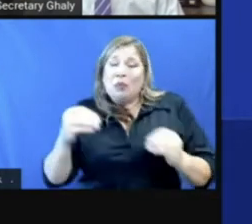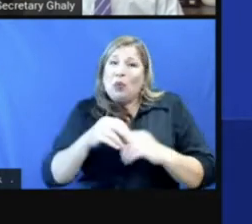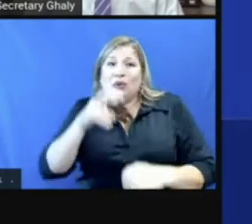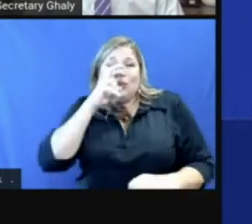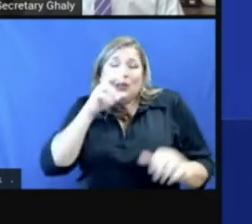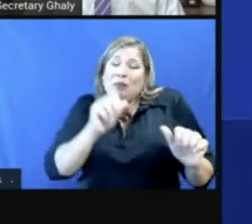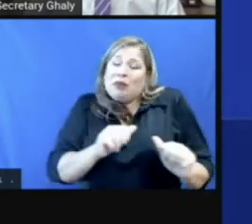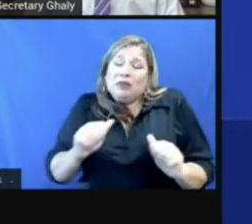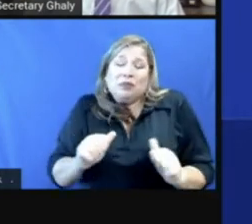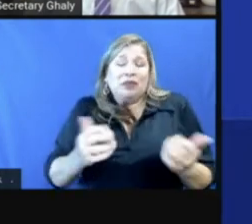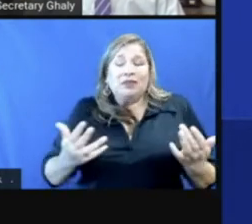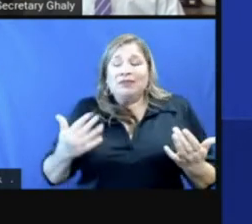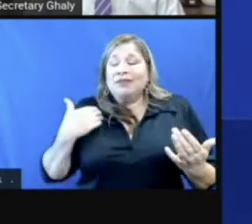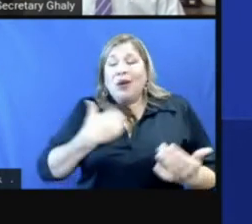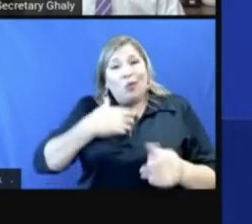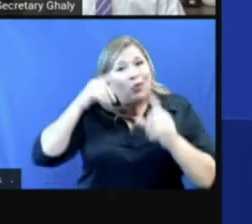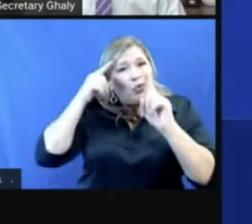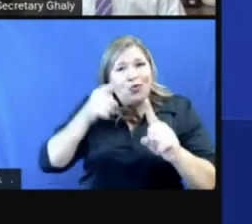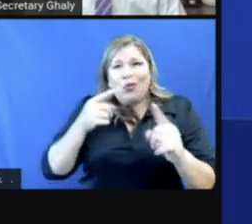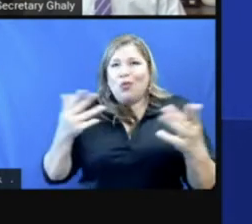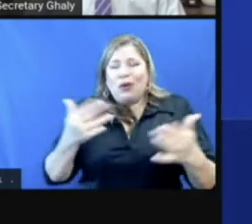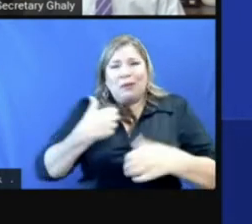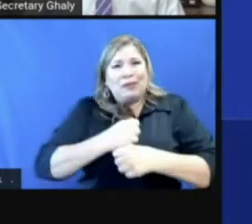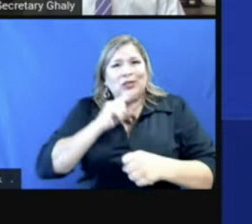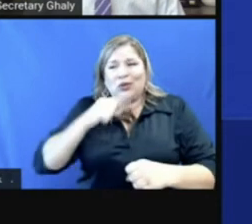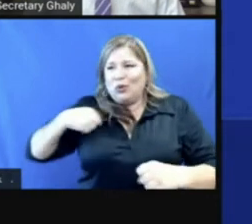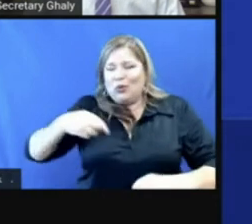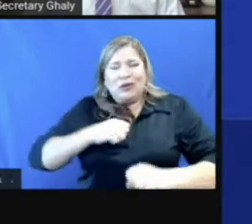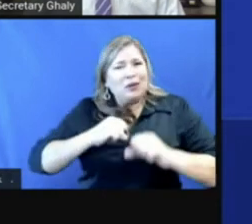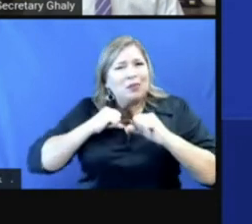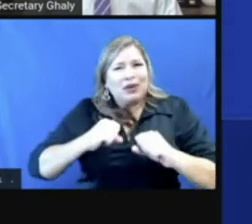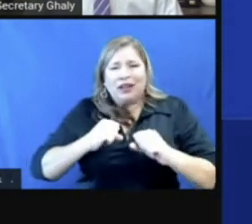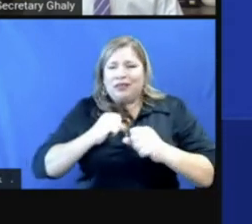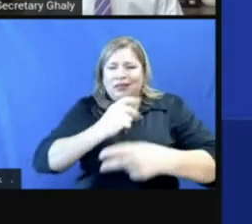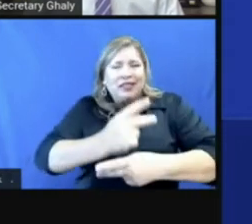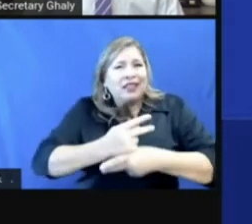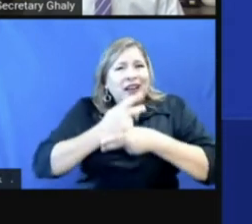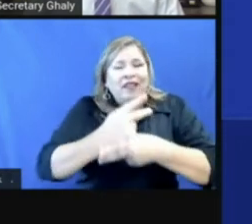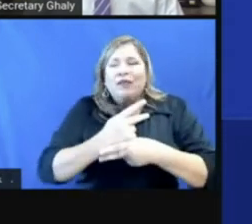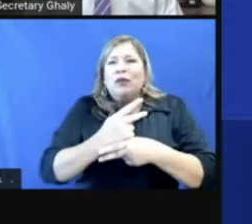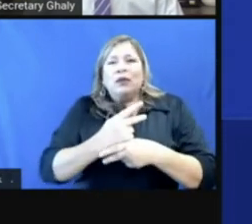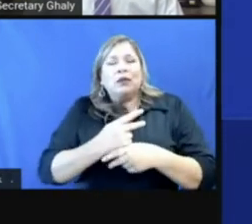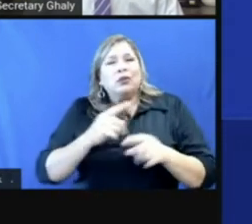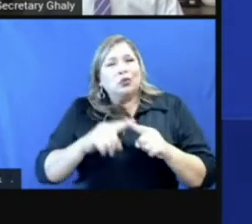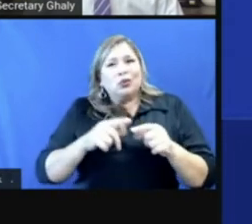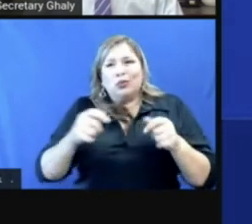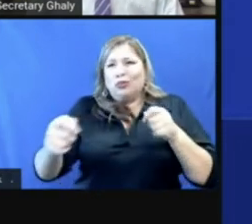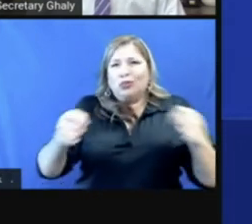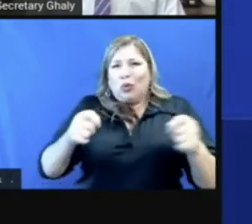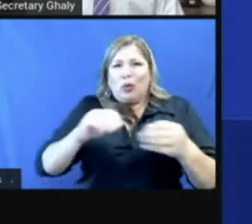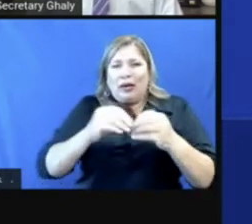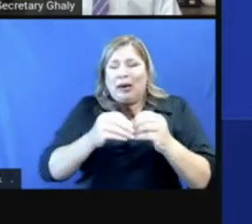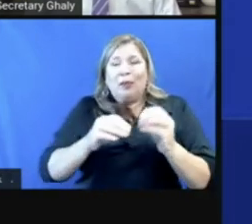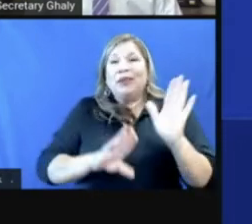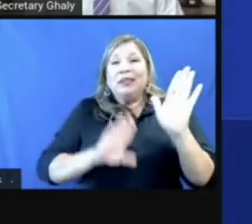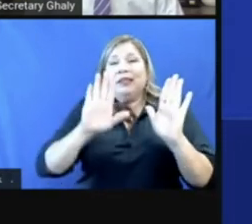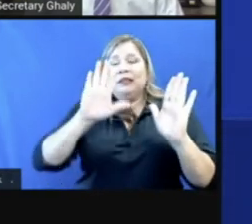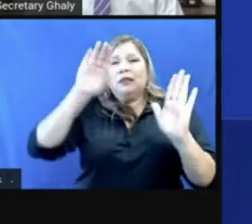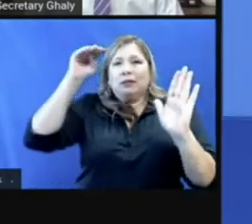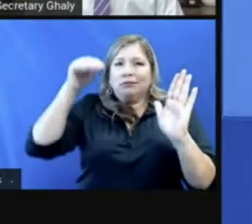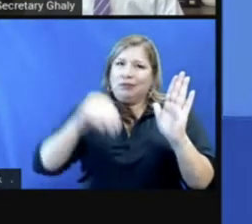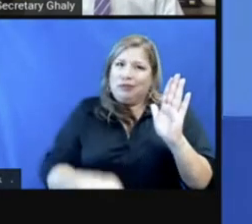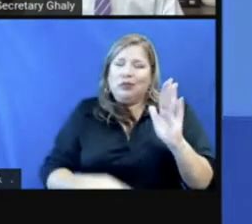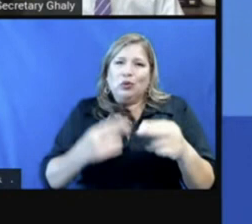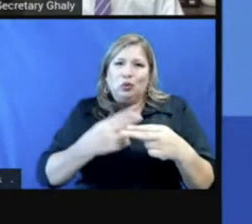keep our protective behaviors up, will help us stem the tide and bring these surging numbers down very, very